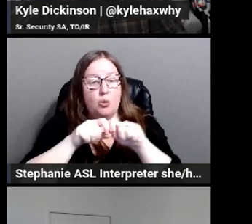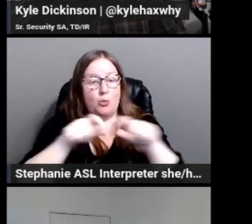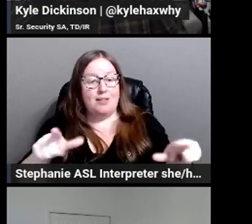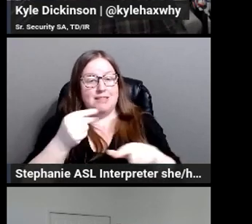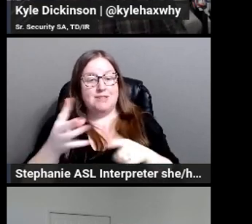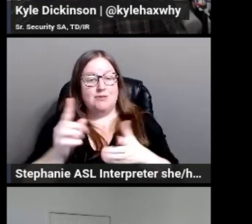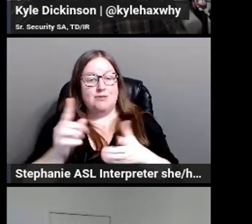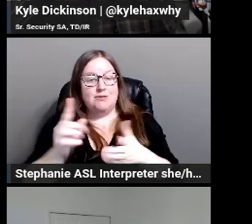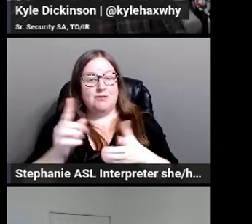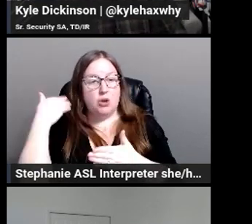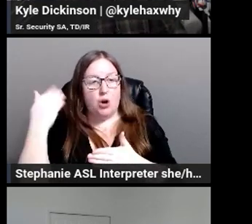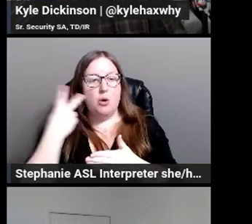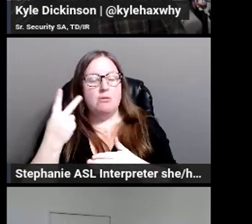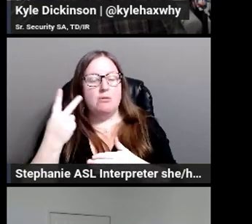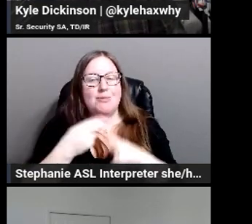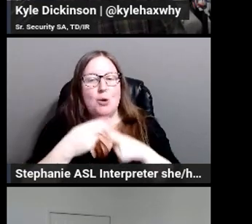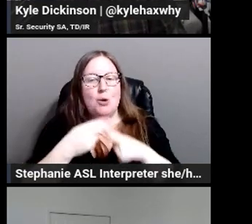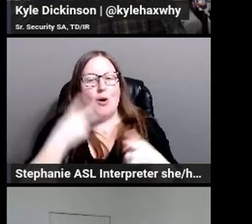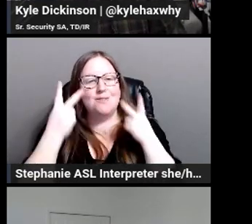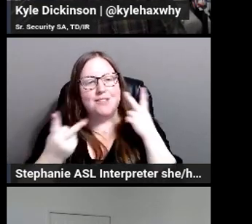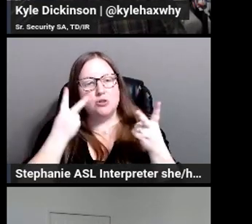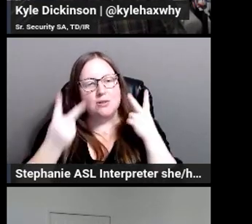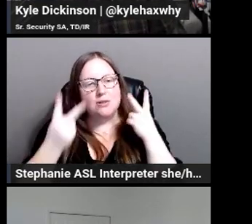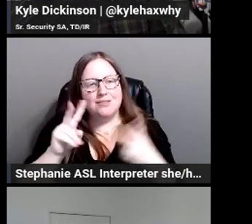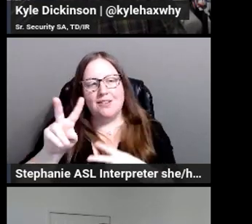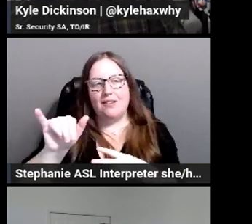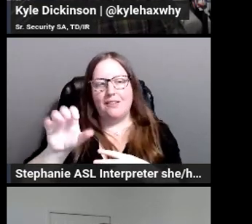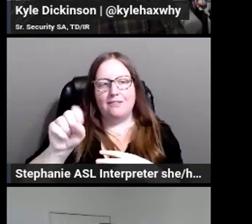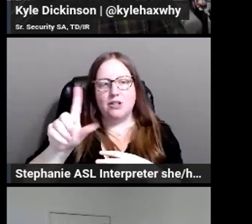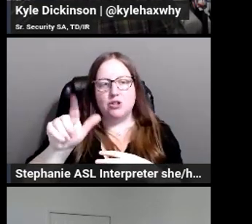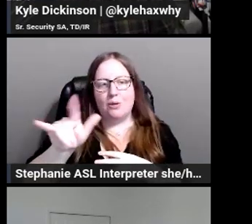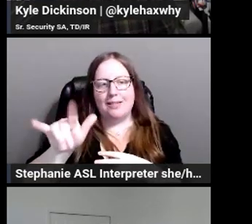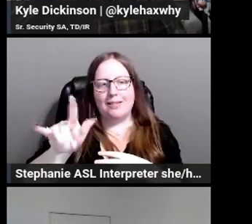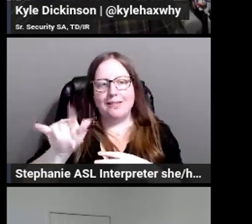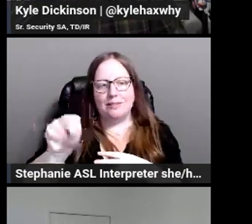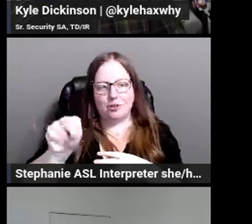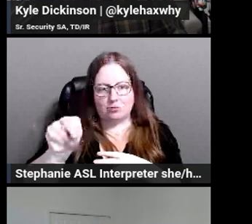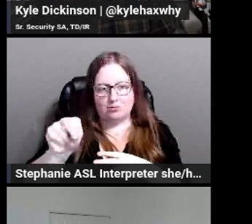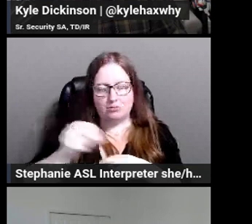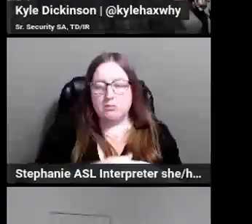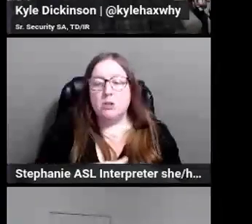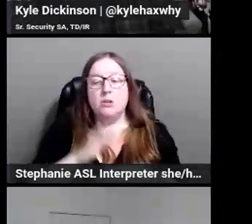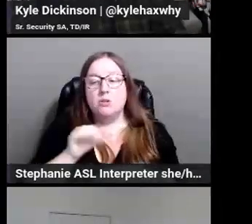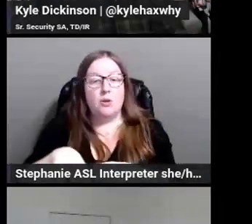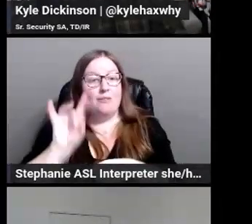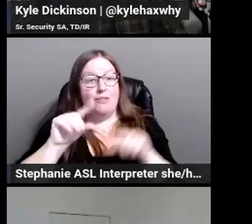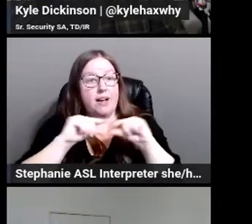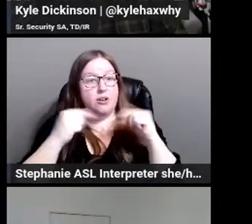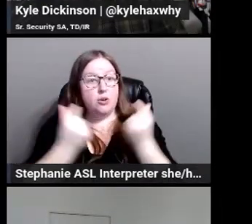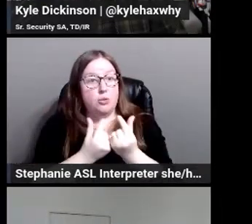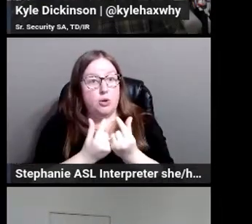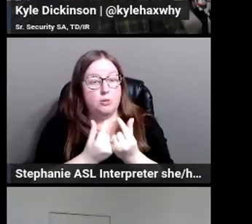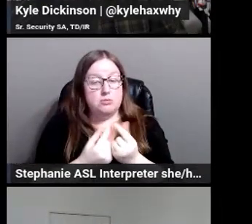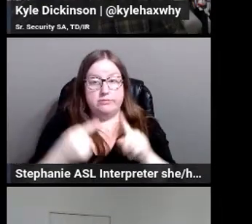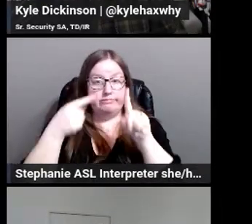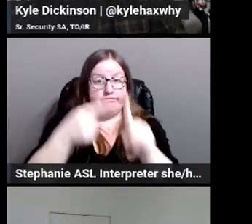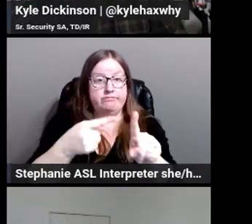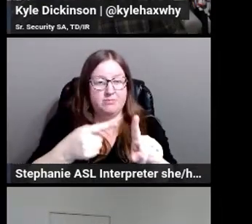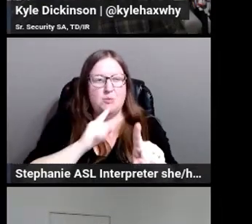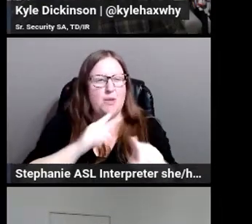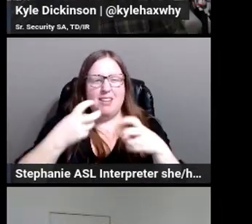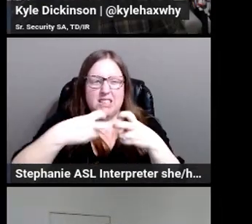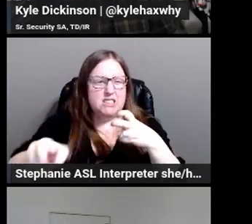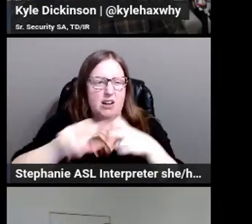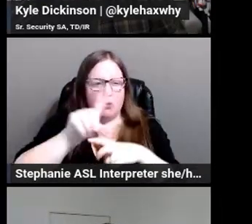called Visualizations. And that's what we're hopefully going to show you here today. So Finding Groups is really designed to answer a very, very tough question.